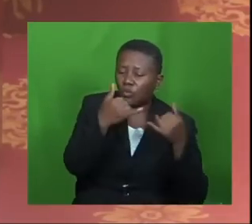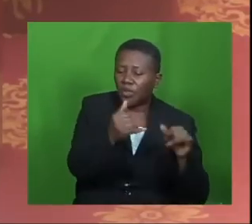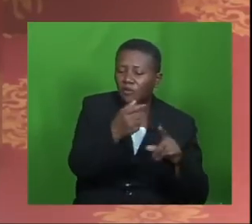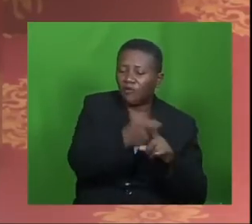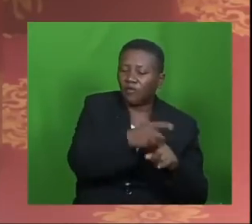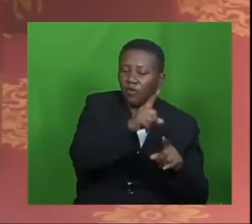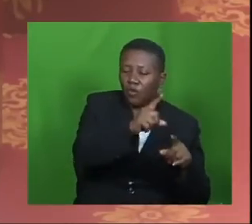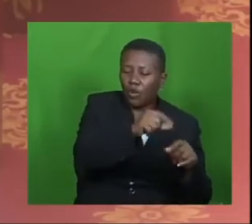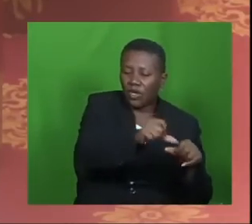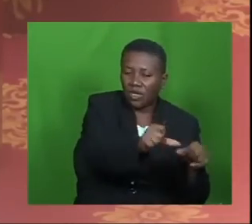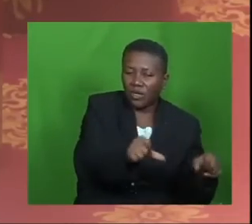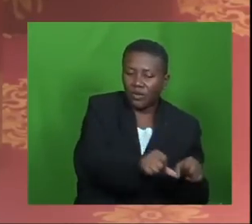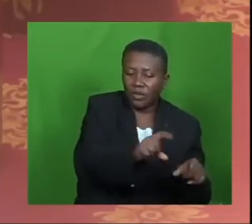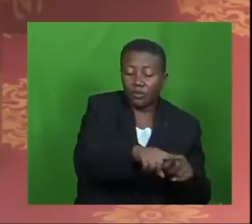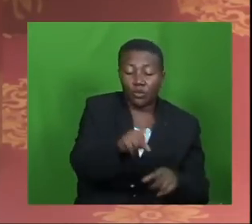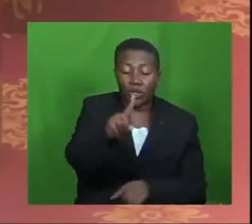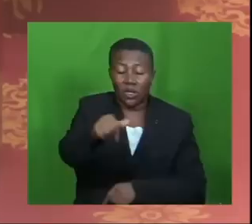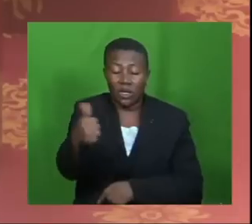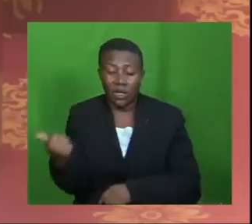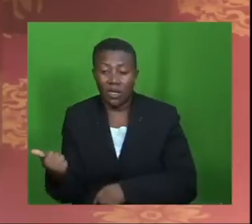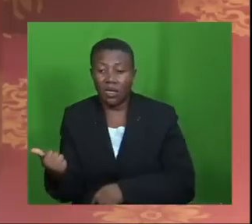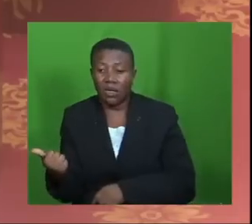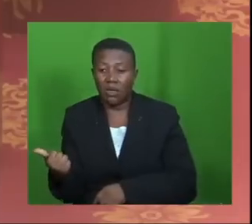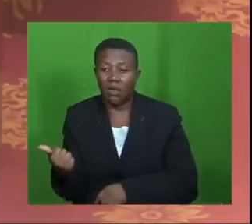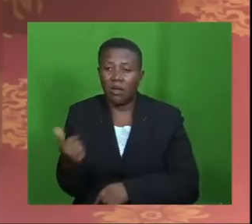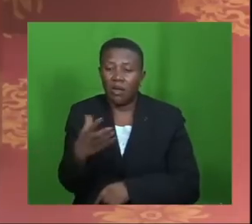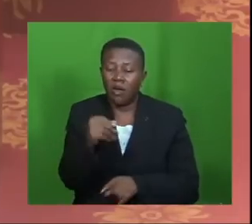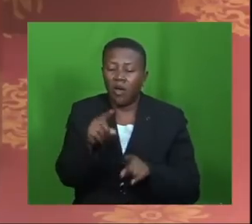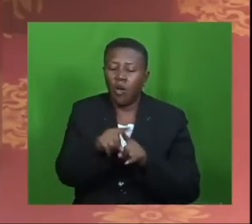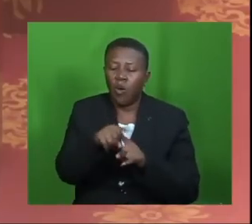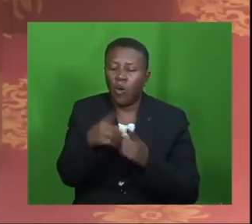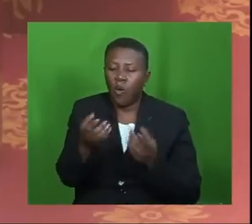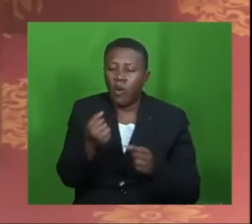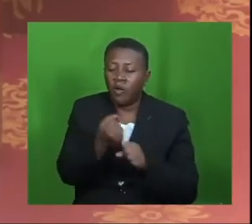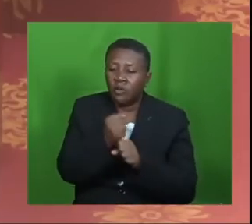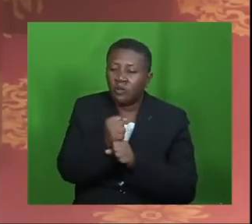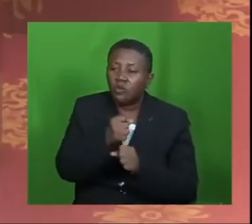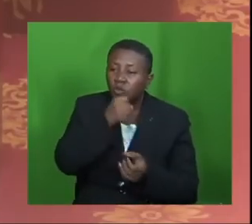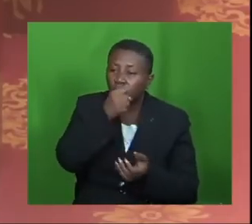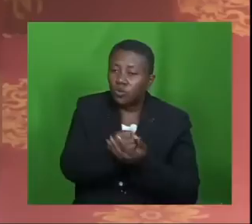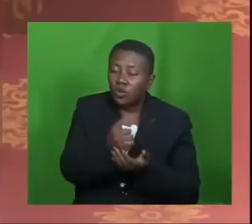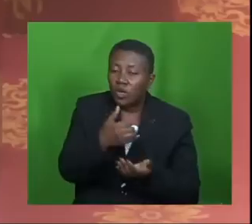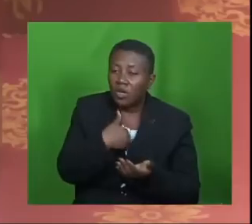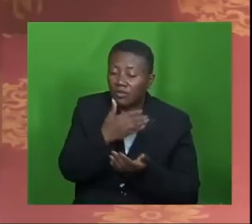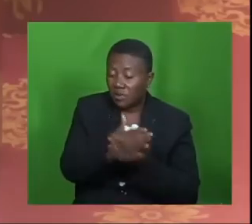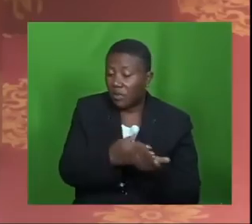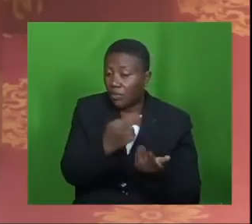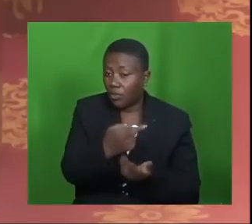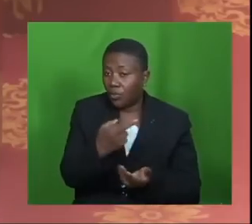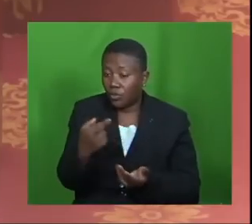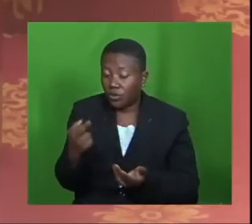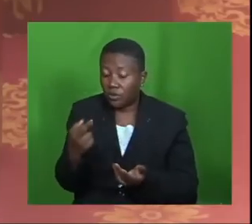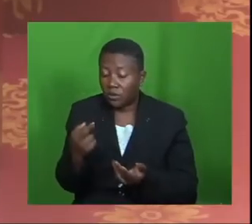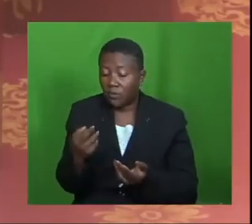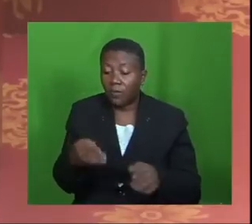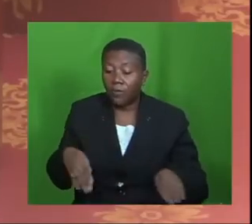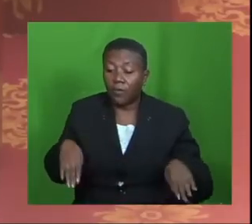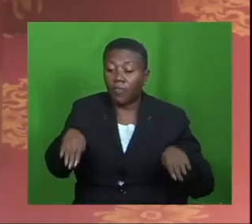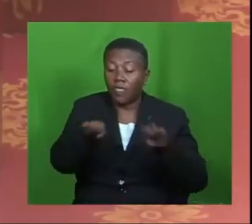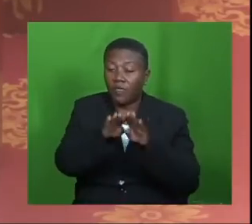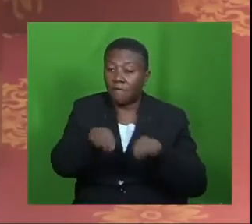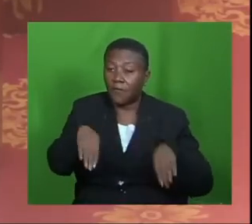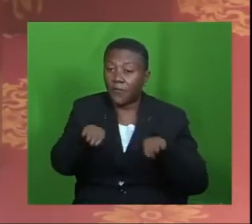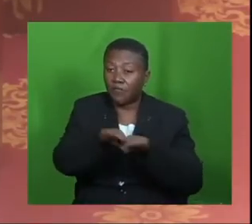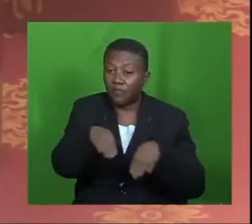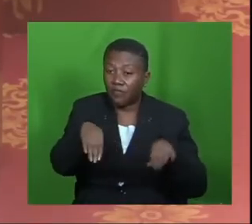a competition to the other, and also to ensure prudent management of resources. Mr. Speaker, even though we have not been